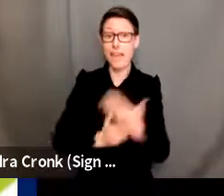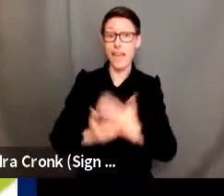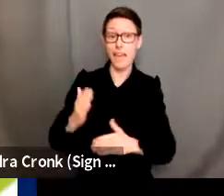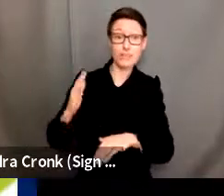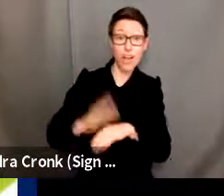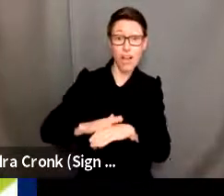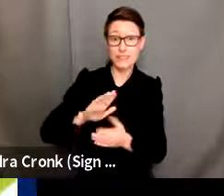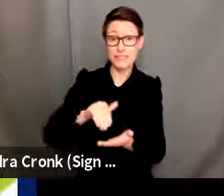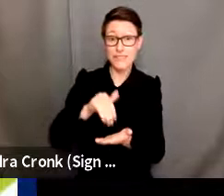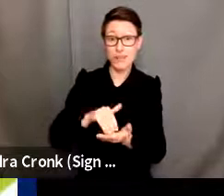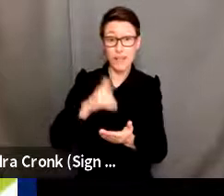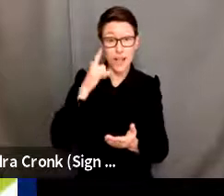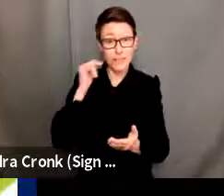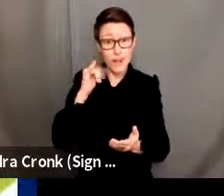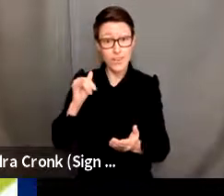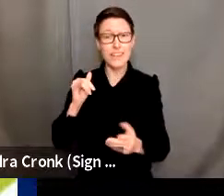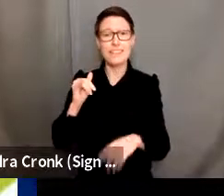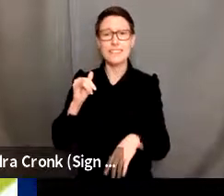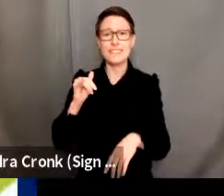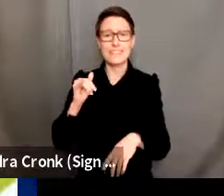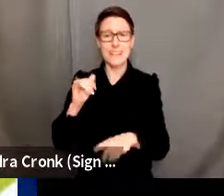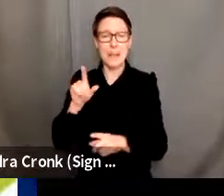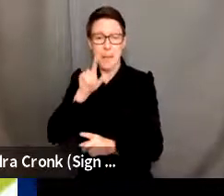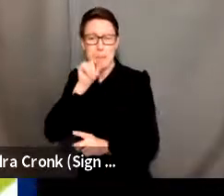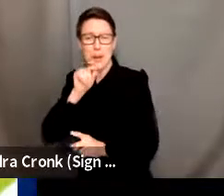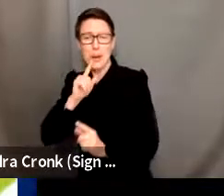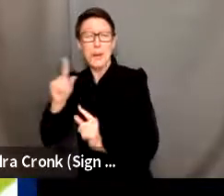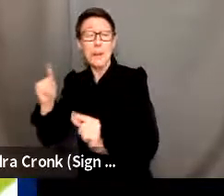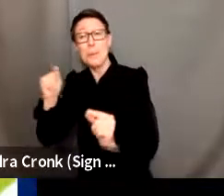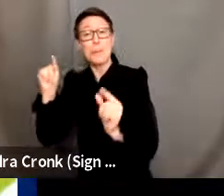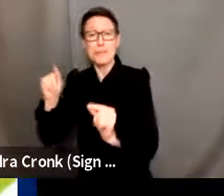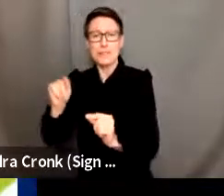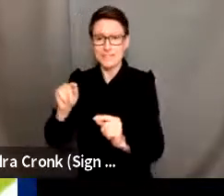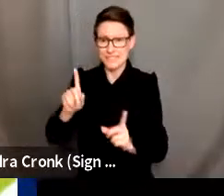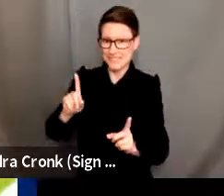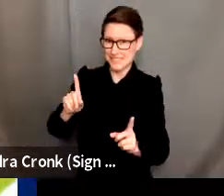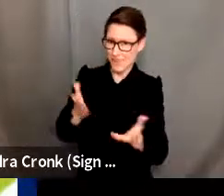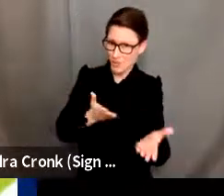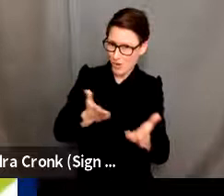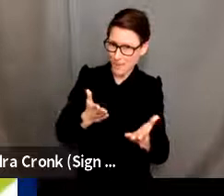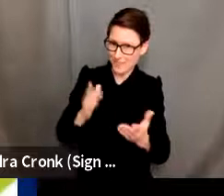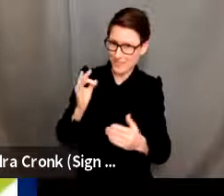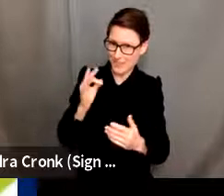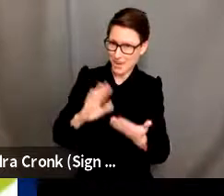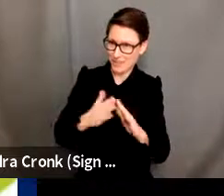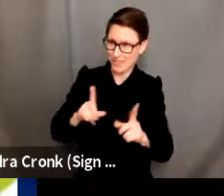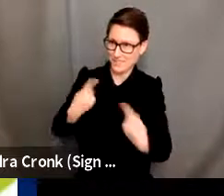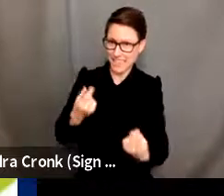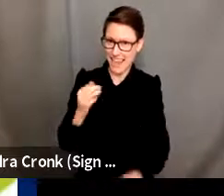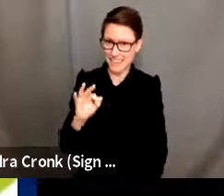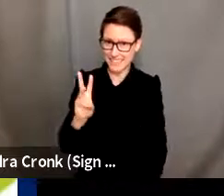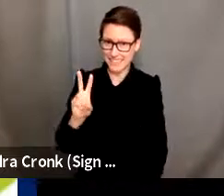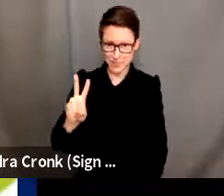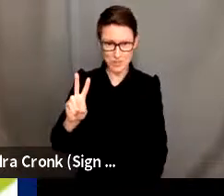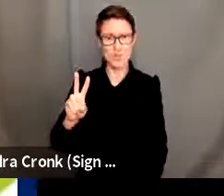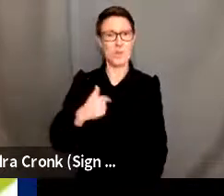has actually been in Fresno and serving the community since 1962. So we've been around for a long time, but we serve